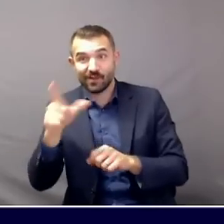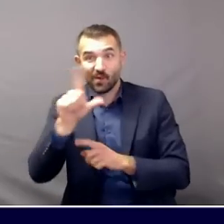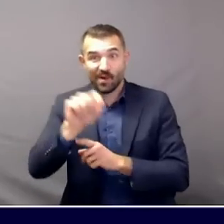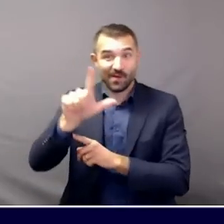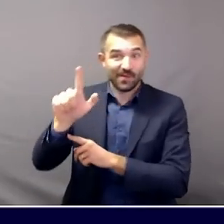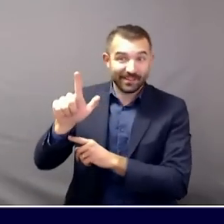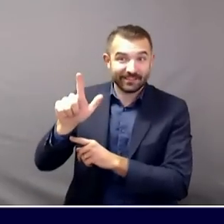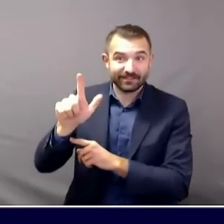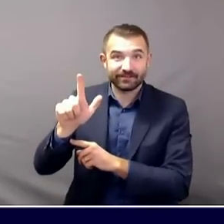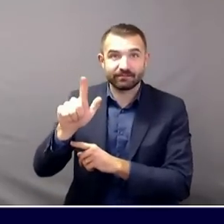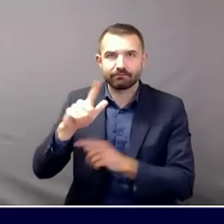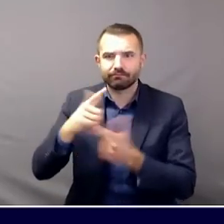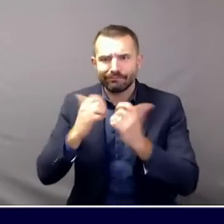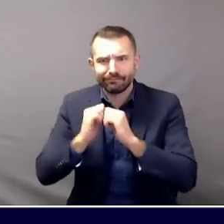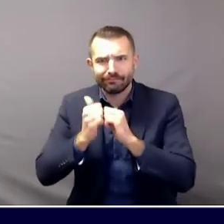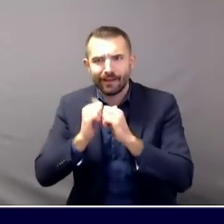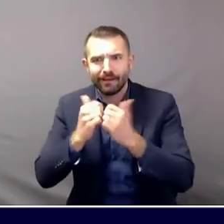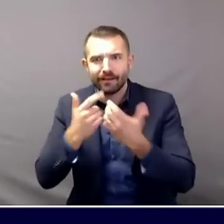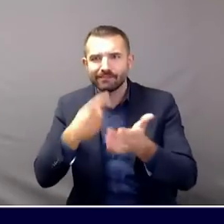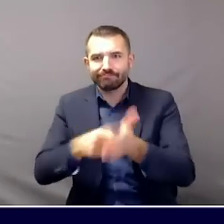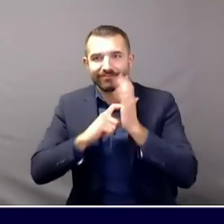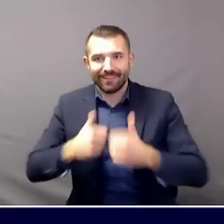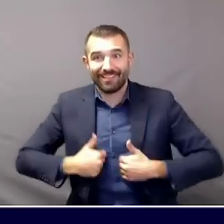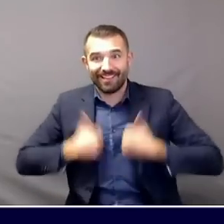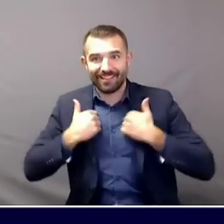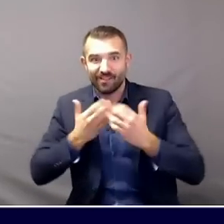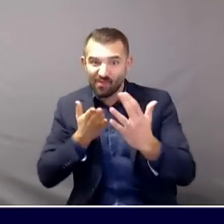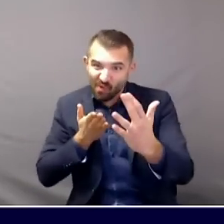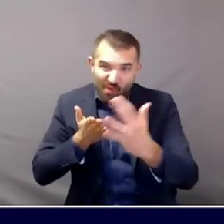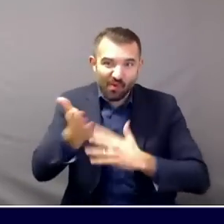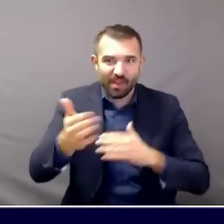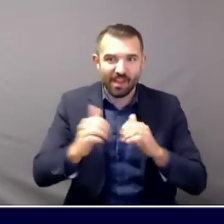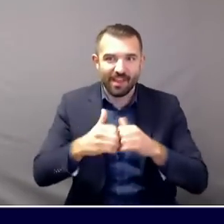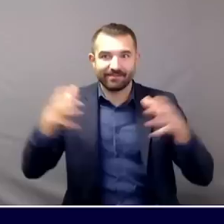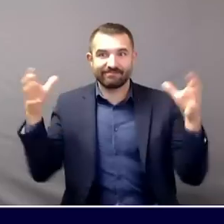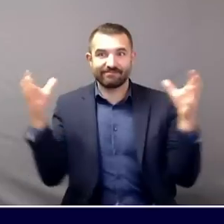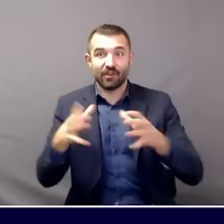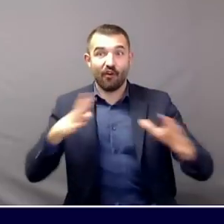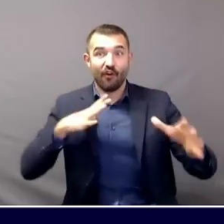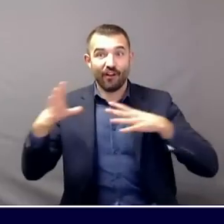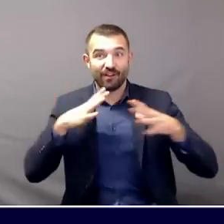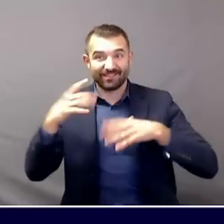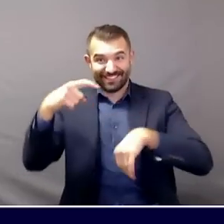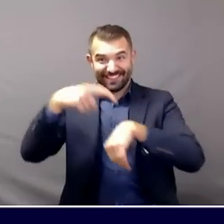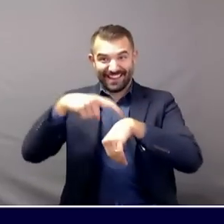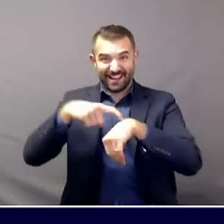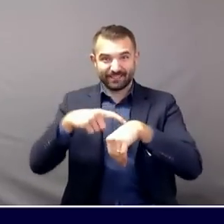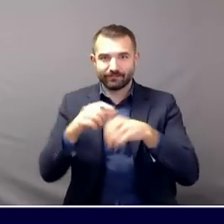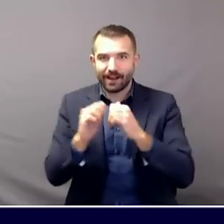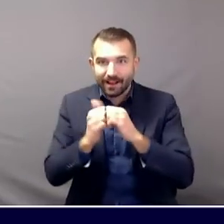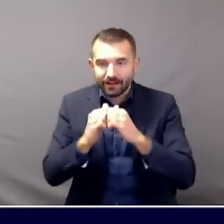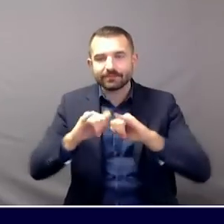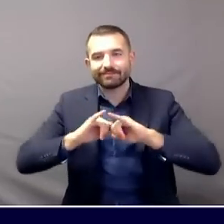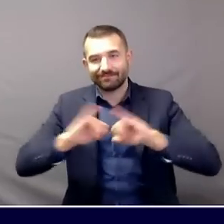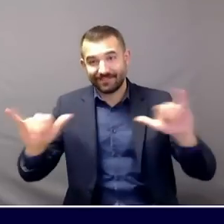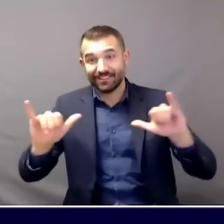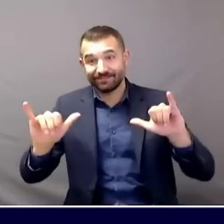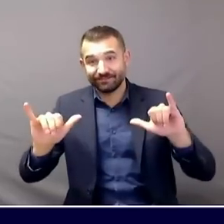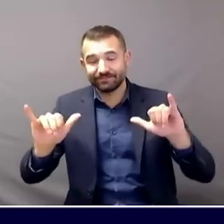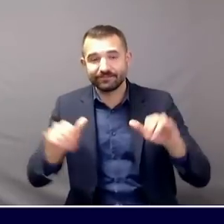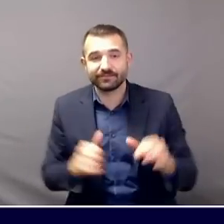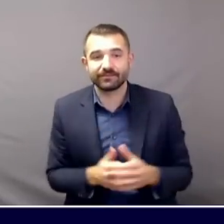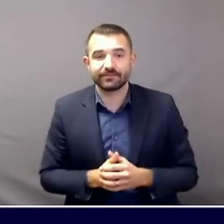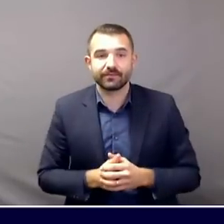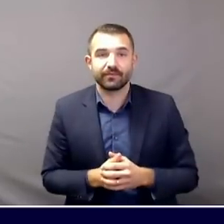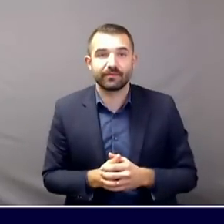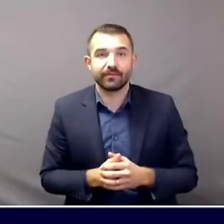year. And next week and the coming weeks will be a crucial test for all of us. Reconnecting with